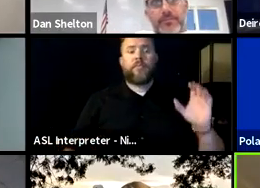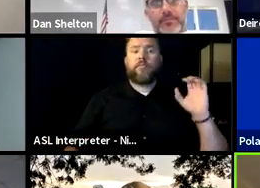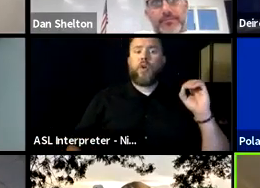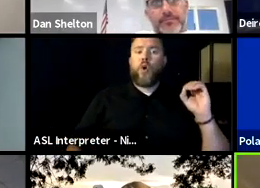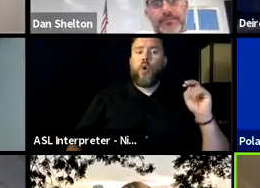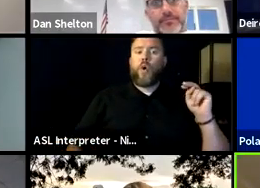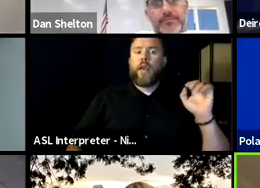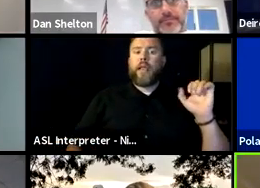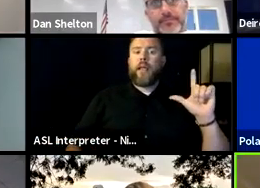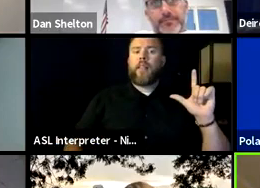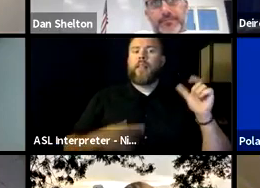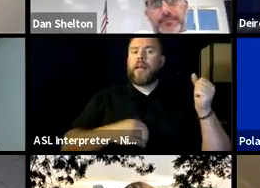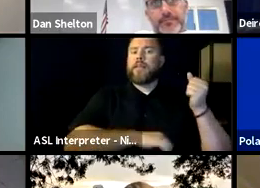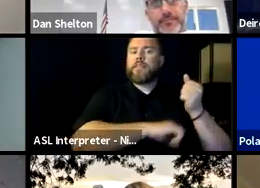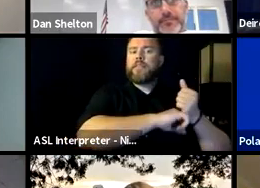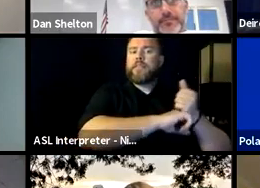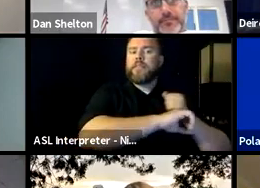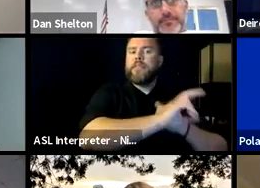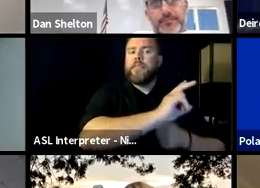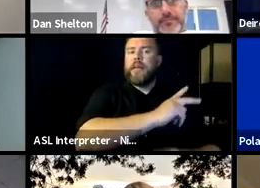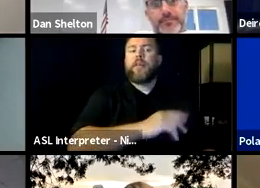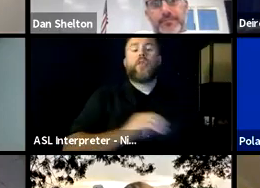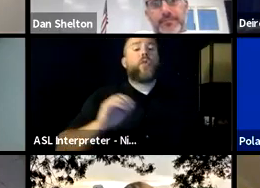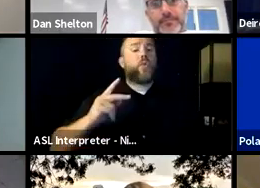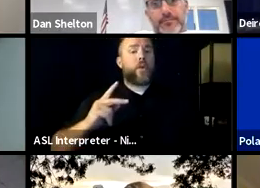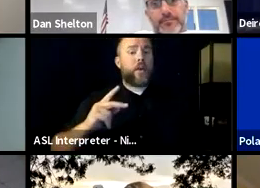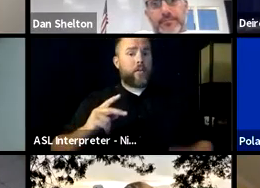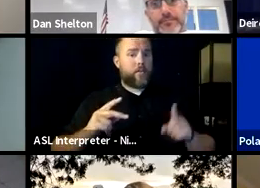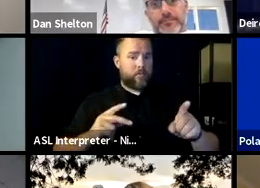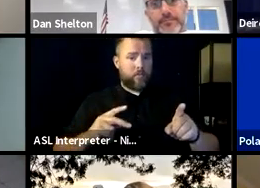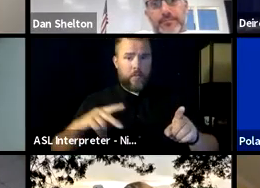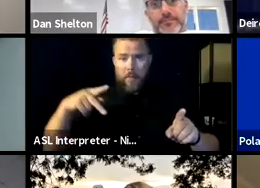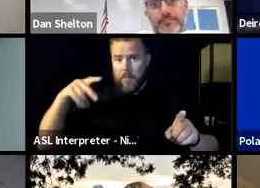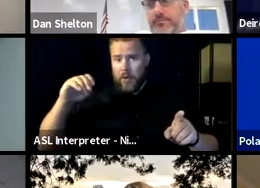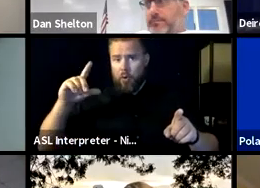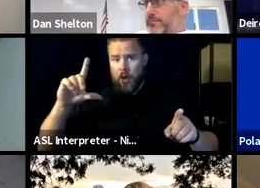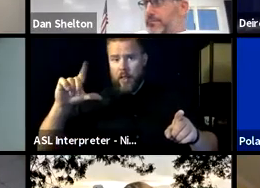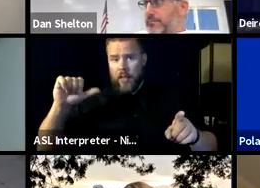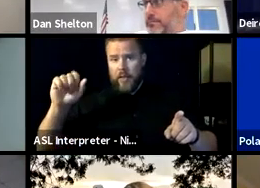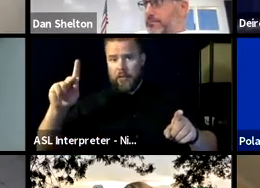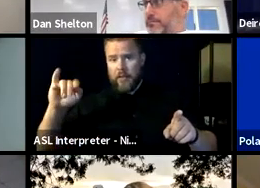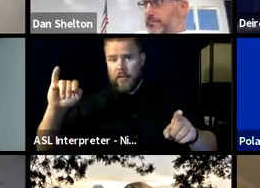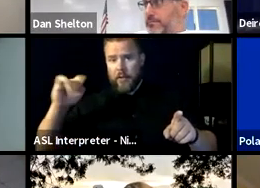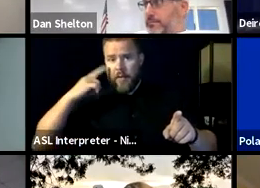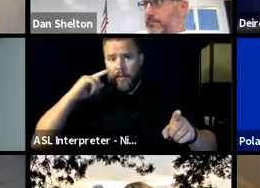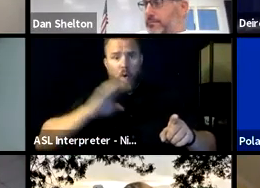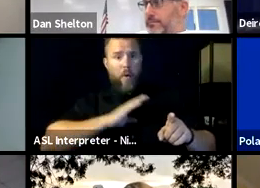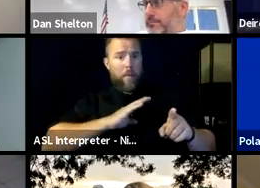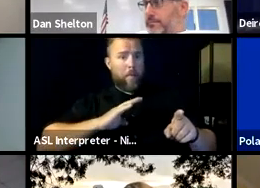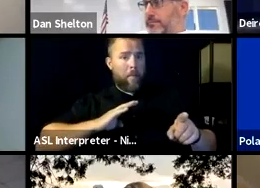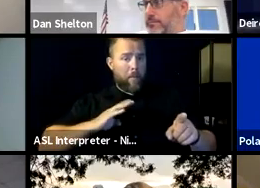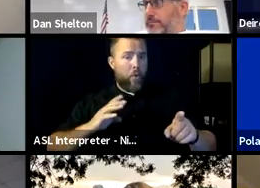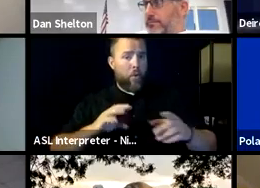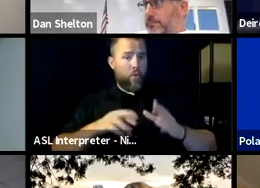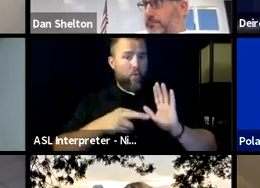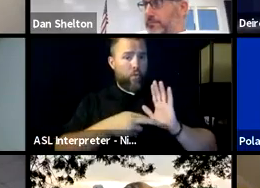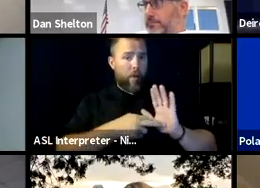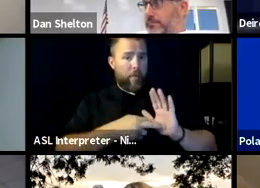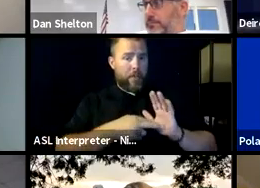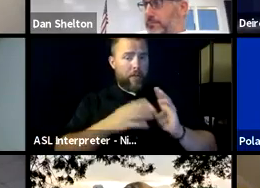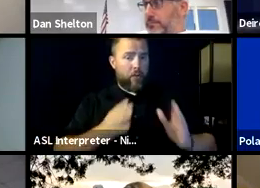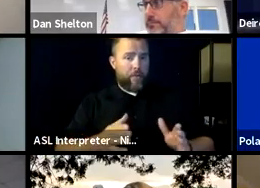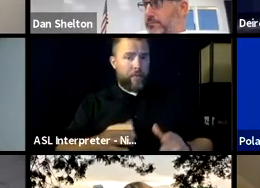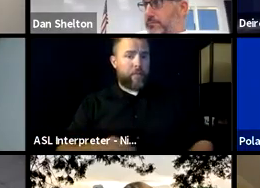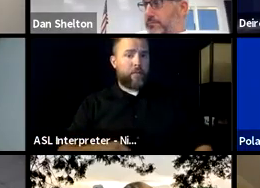second. Okay, it's been moved and seconded that Mr. Pulaski is the board representative, the DSBA Board of